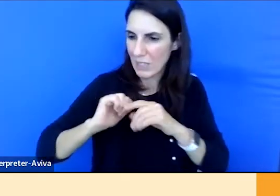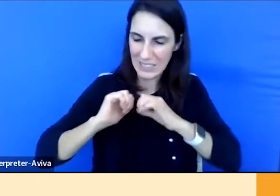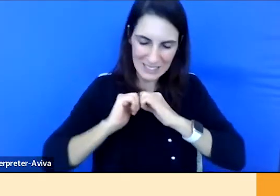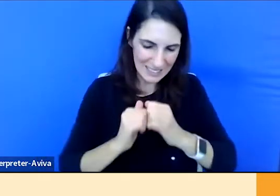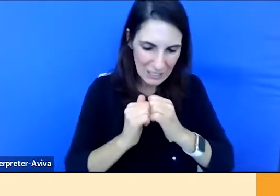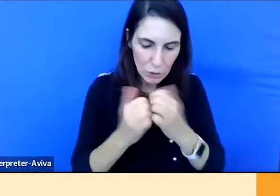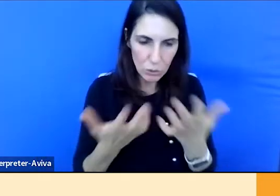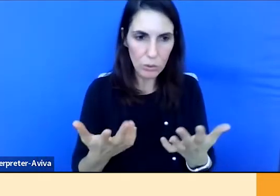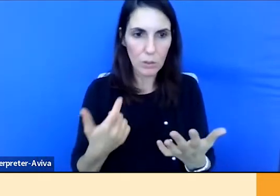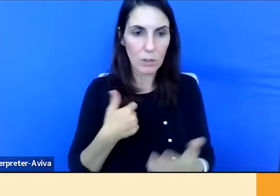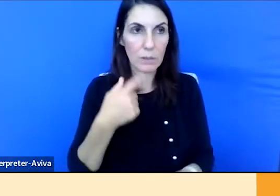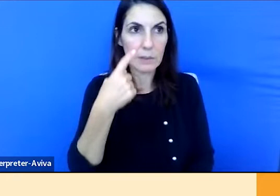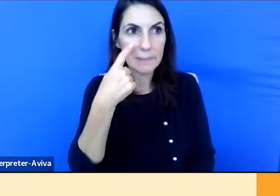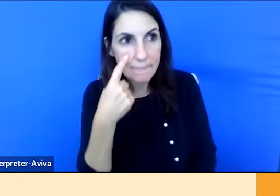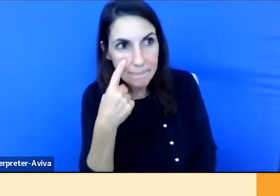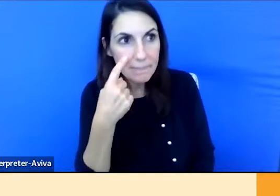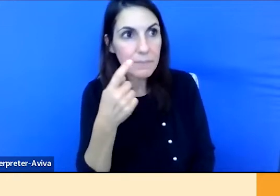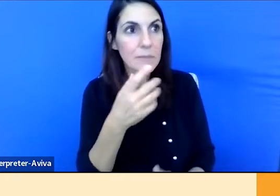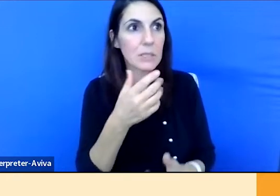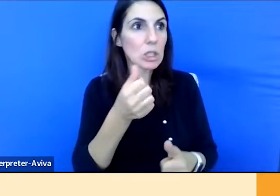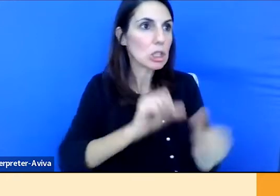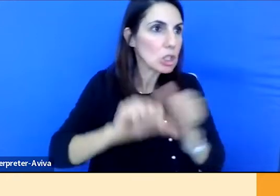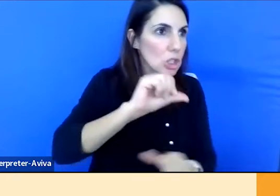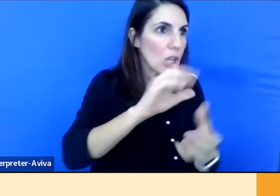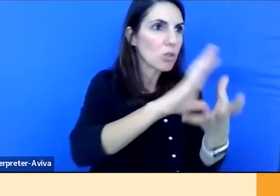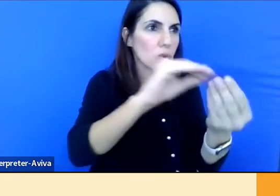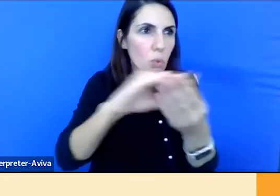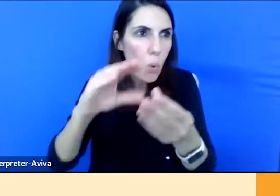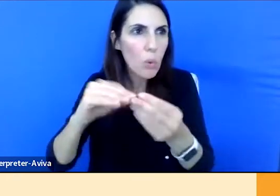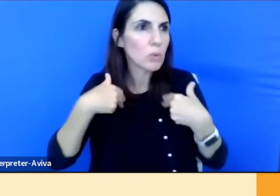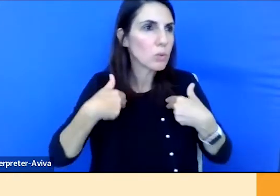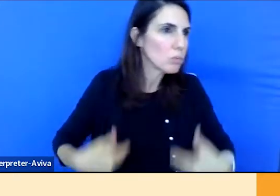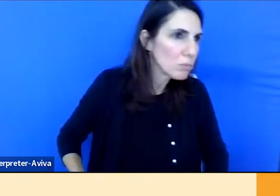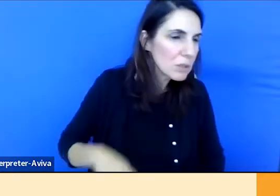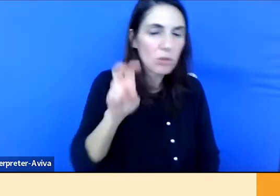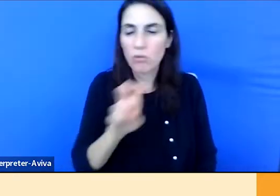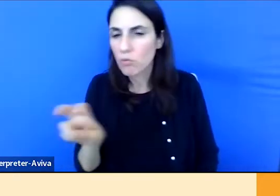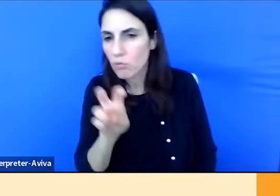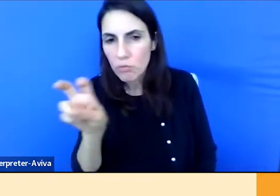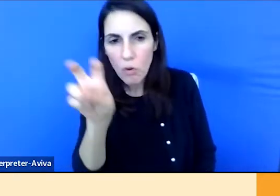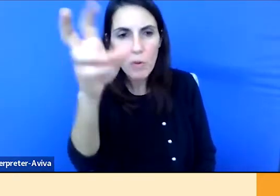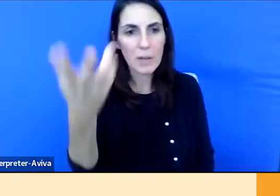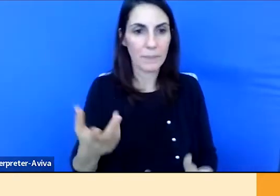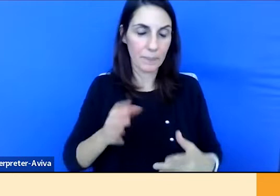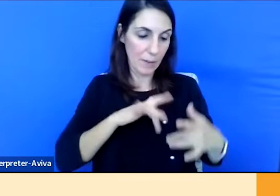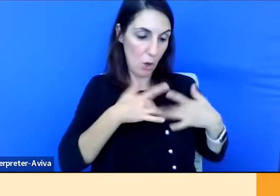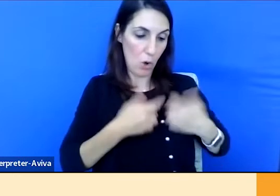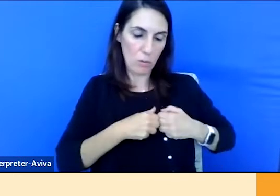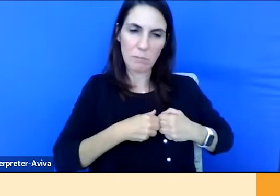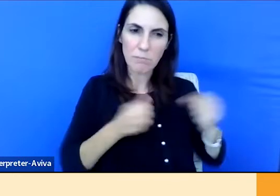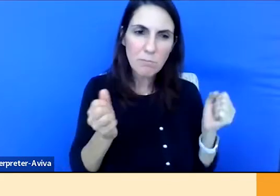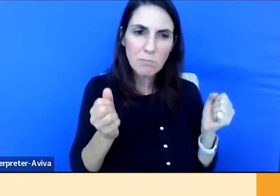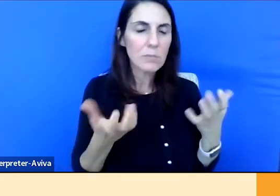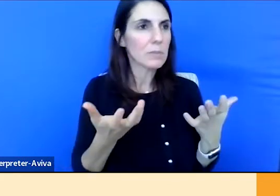to witness each other's humanity, stories, and journeys. We open our hearts to be present